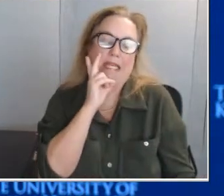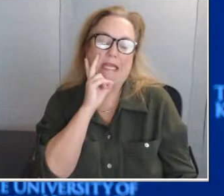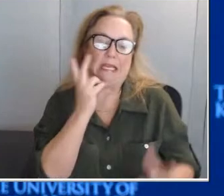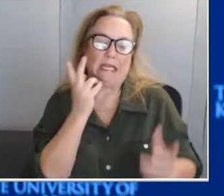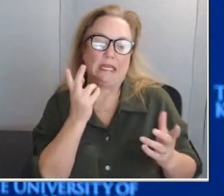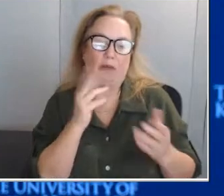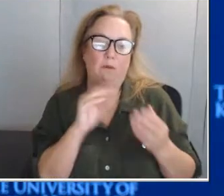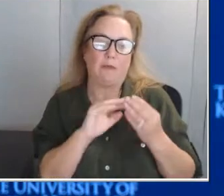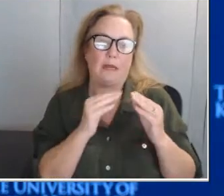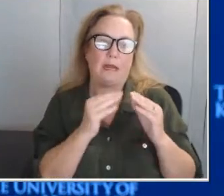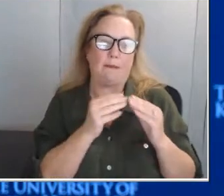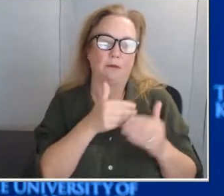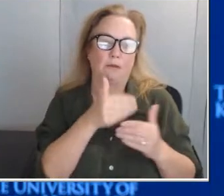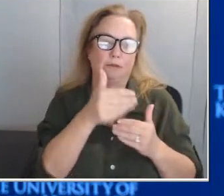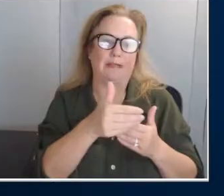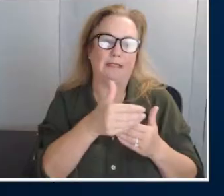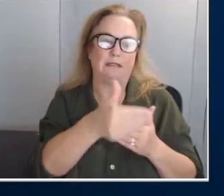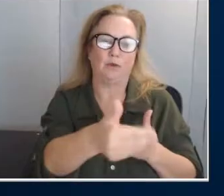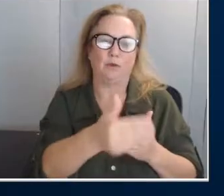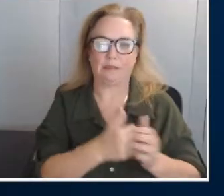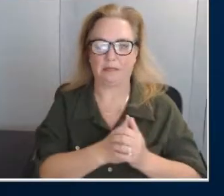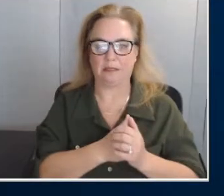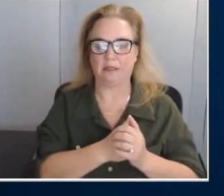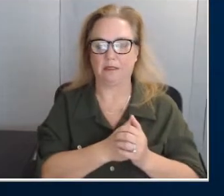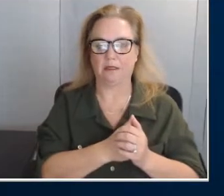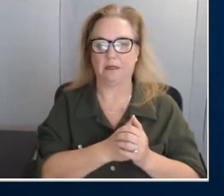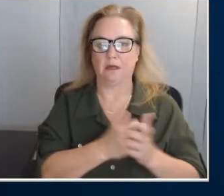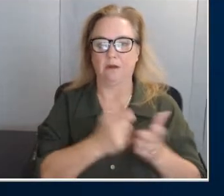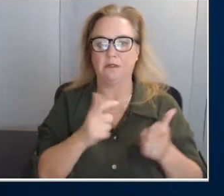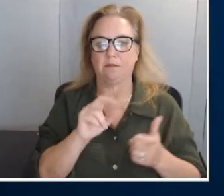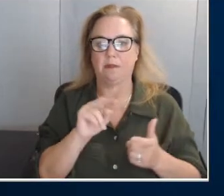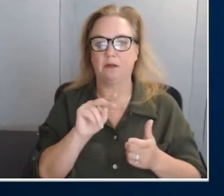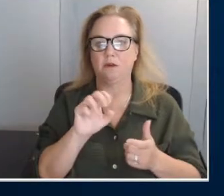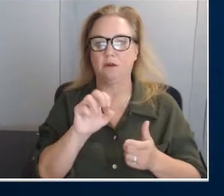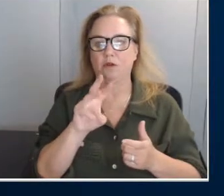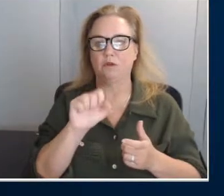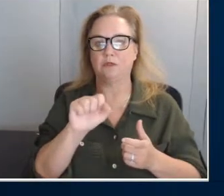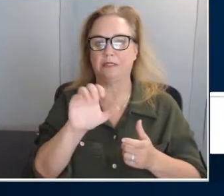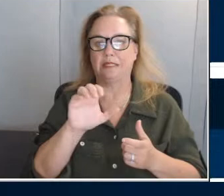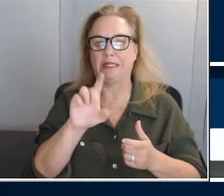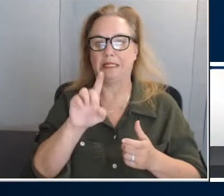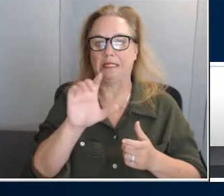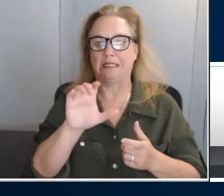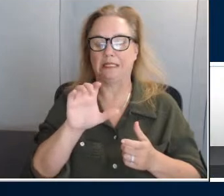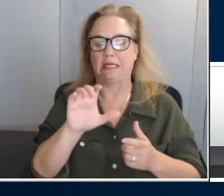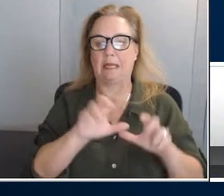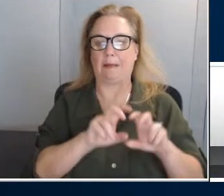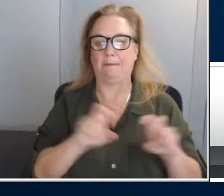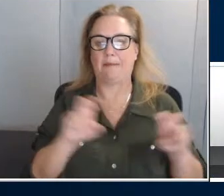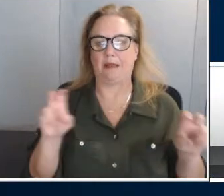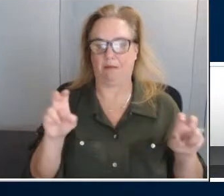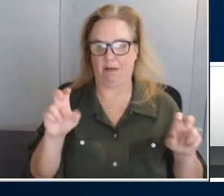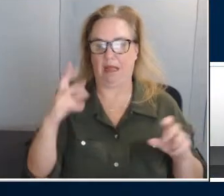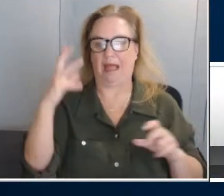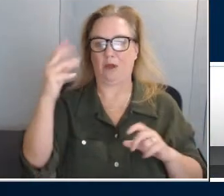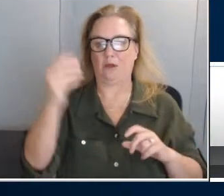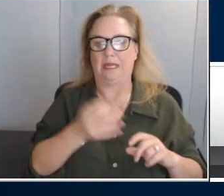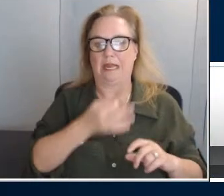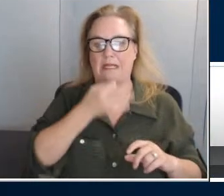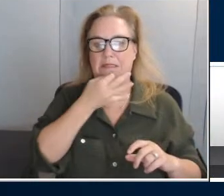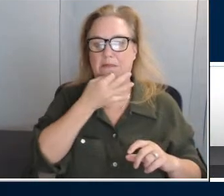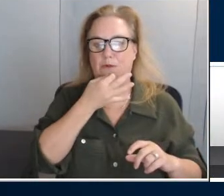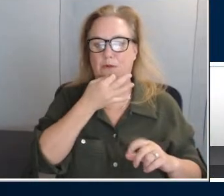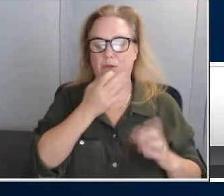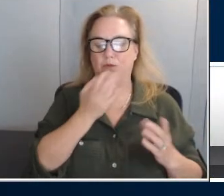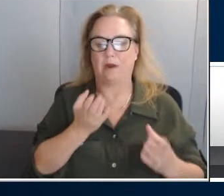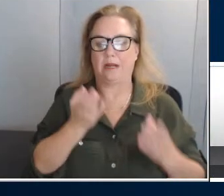numbers are in the next few weeks as well. Gotcha. We do have some big news from the CDC because yesterday a CDC panel of outside experts officially